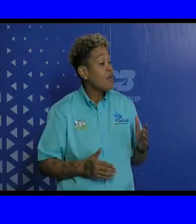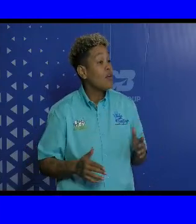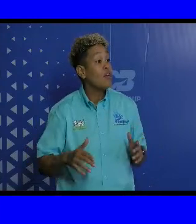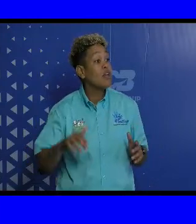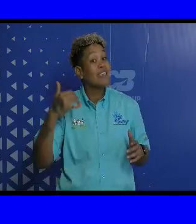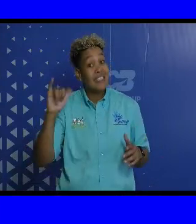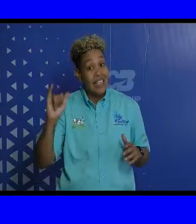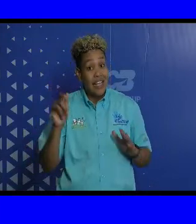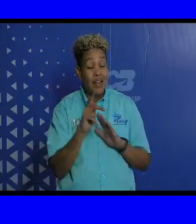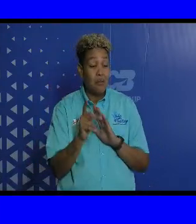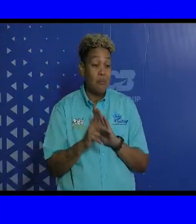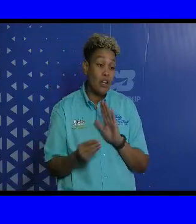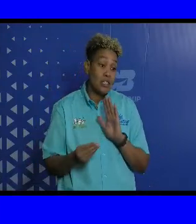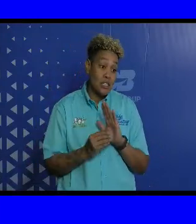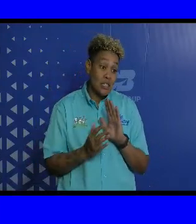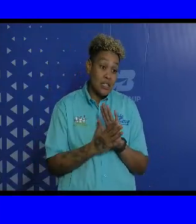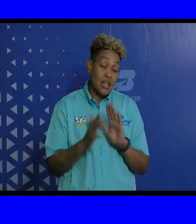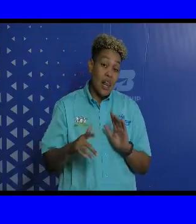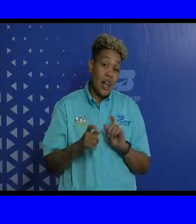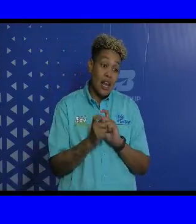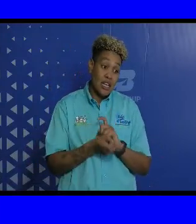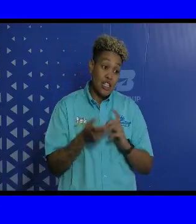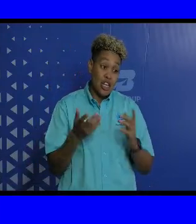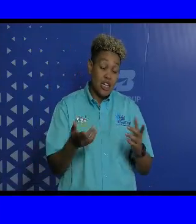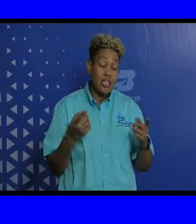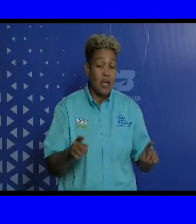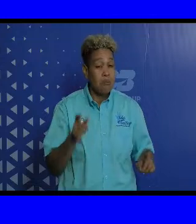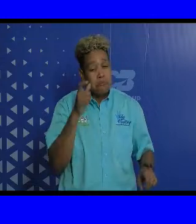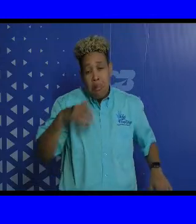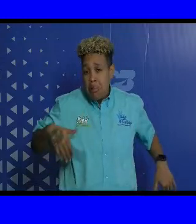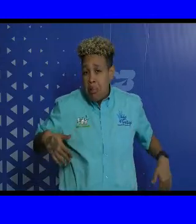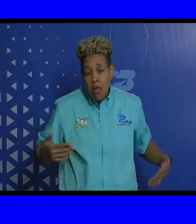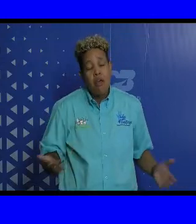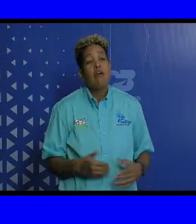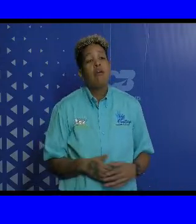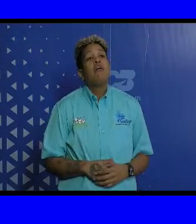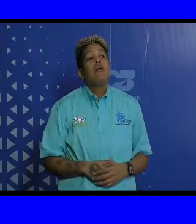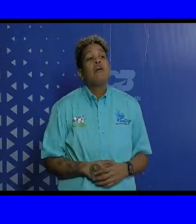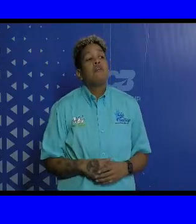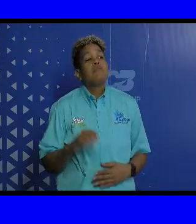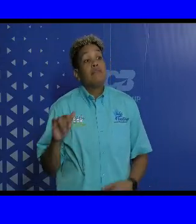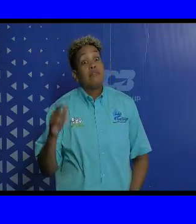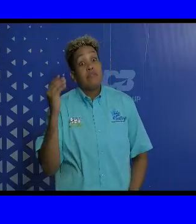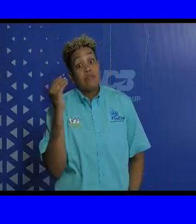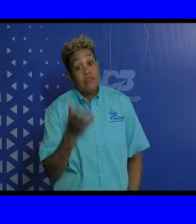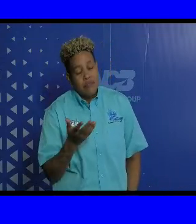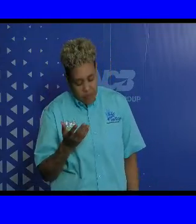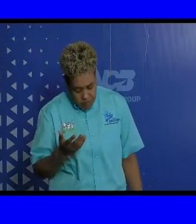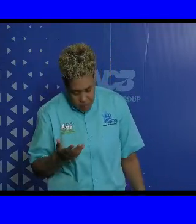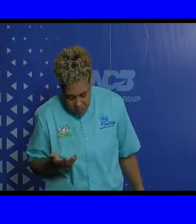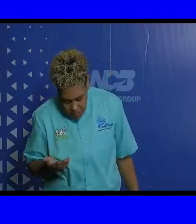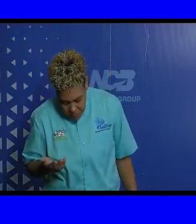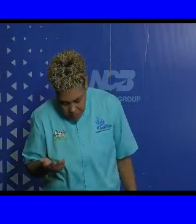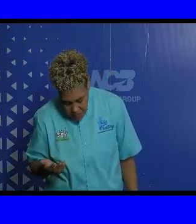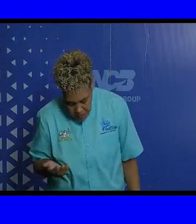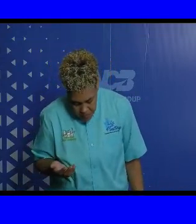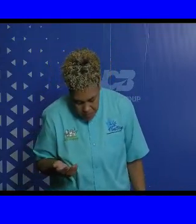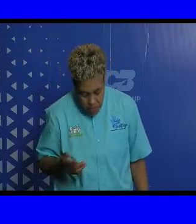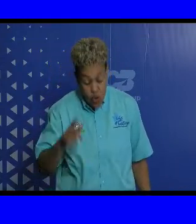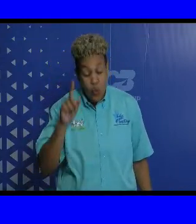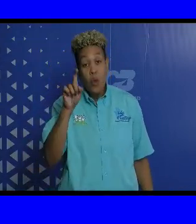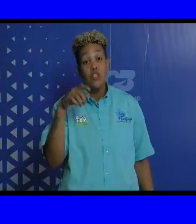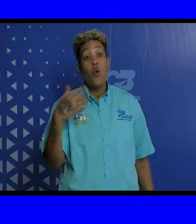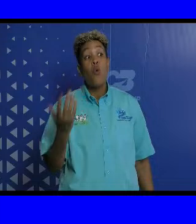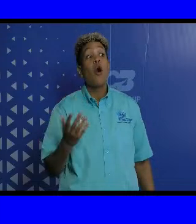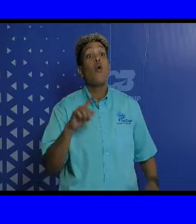is still in the policy. It hasn't changed recently. So that being the case, The question then